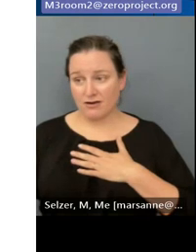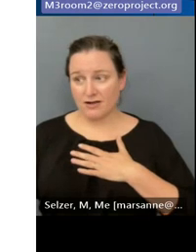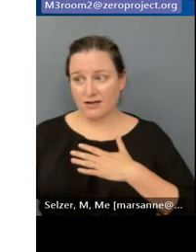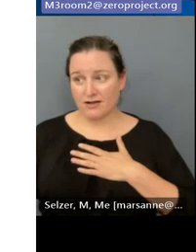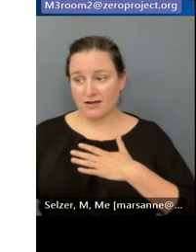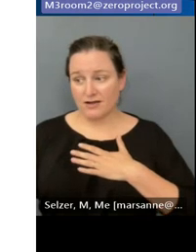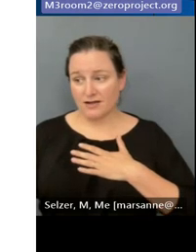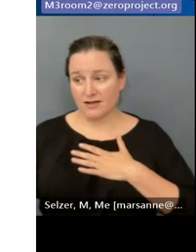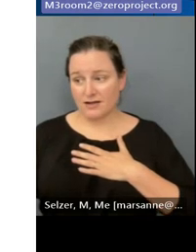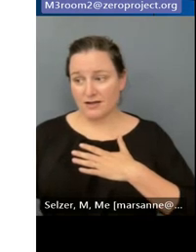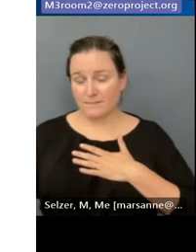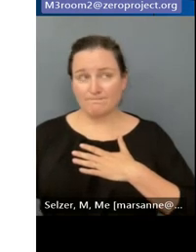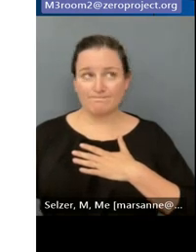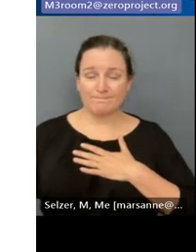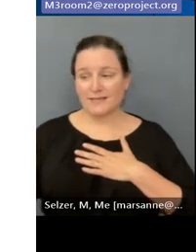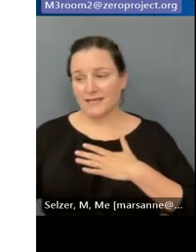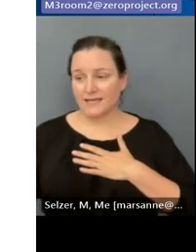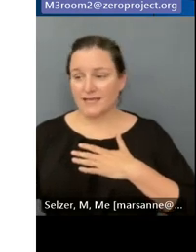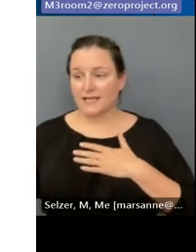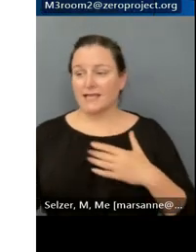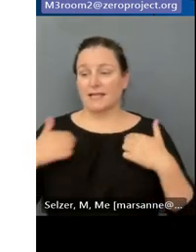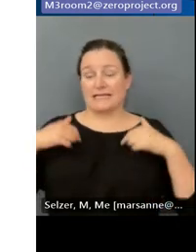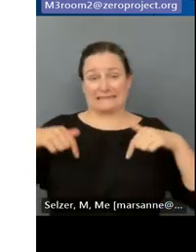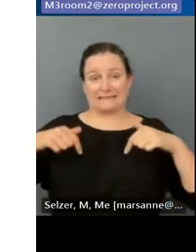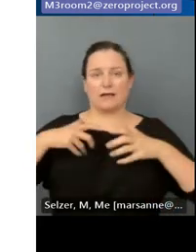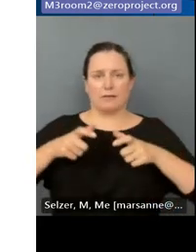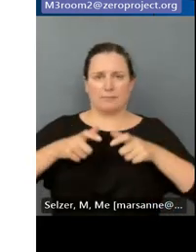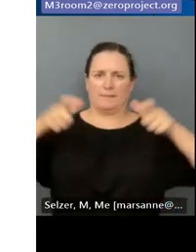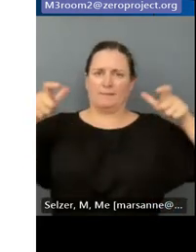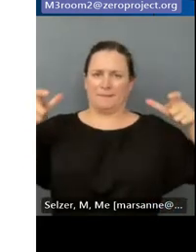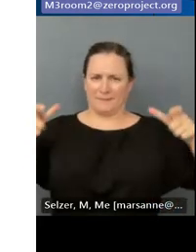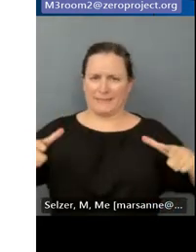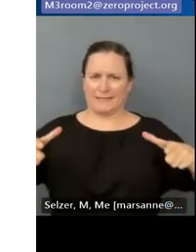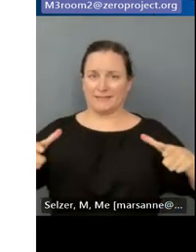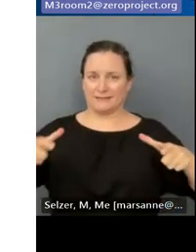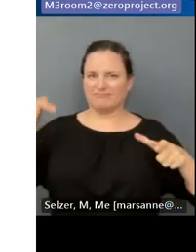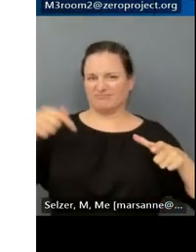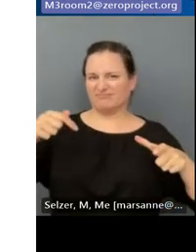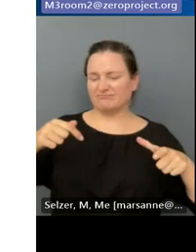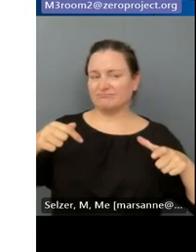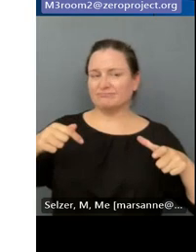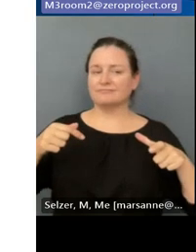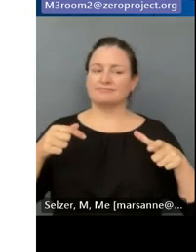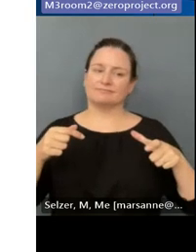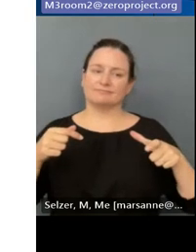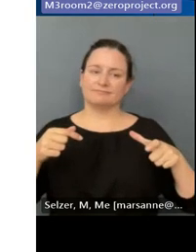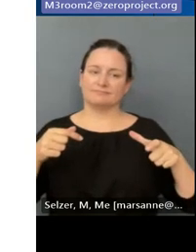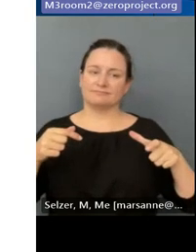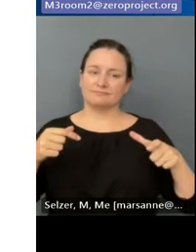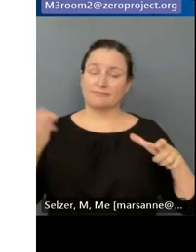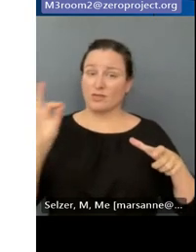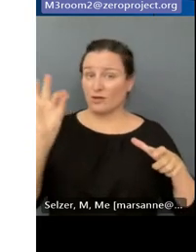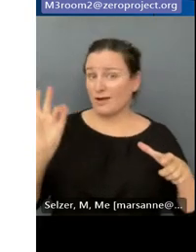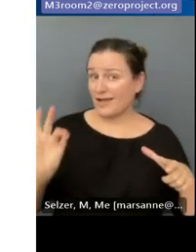I think it's a big institute because we have more than I think